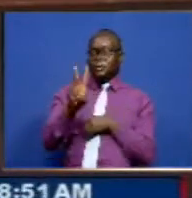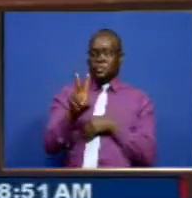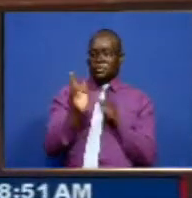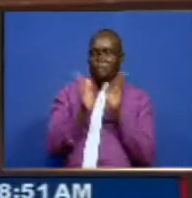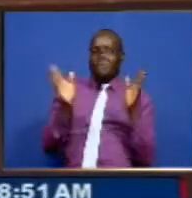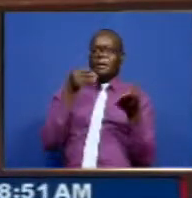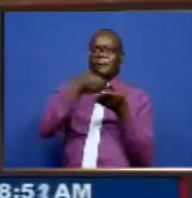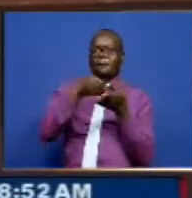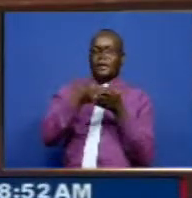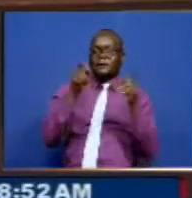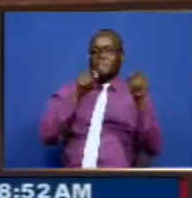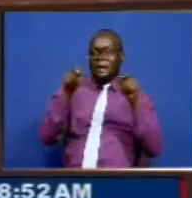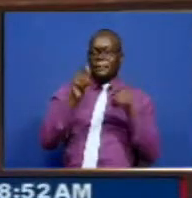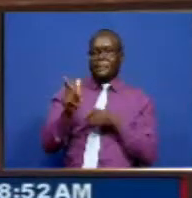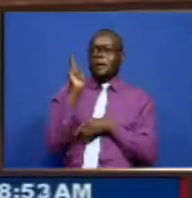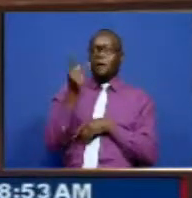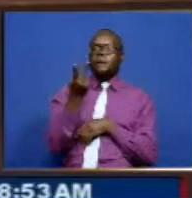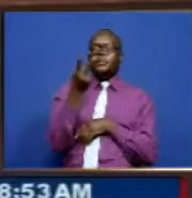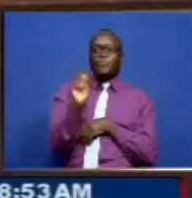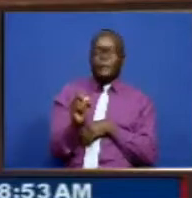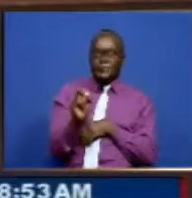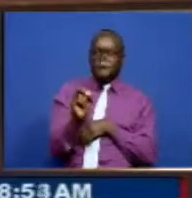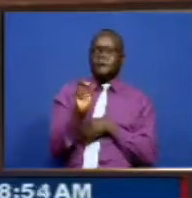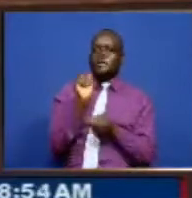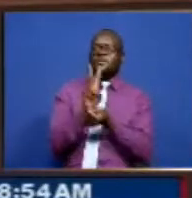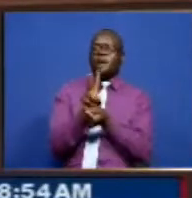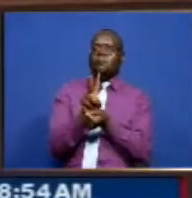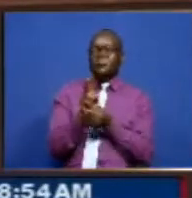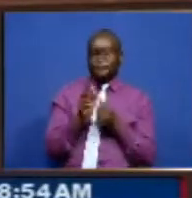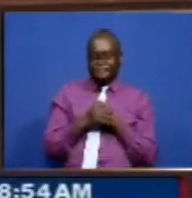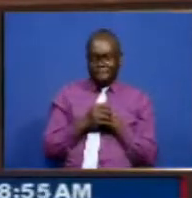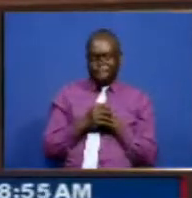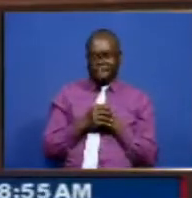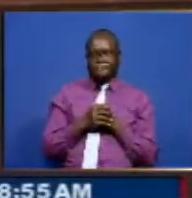Public Finance Management Act 2012.